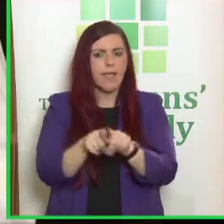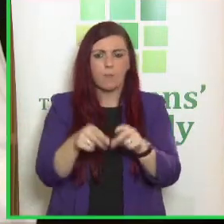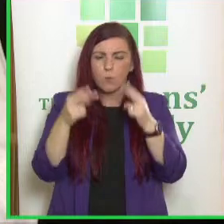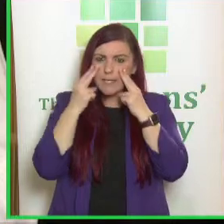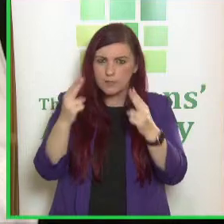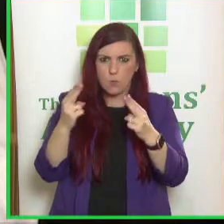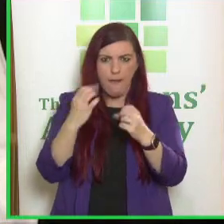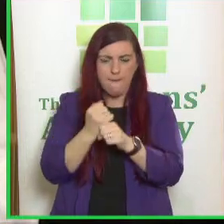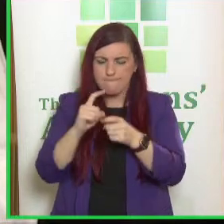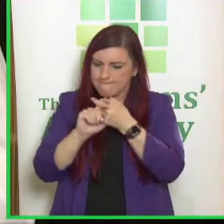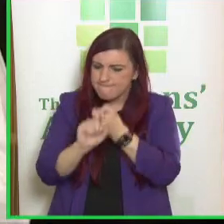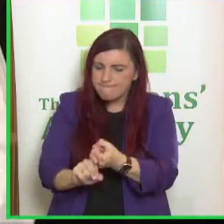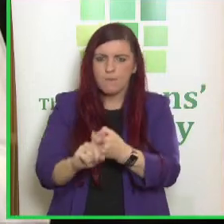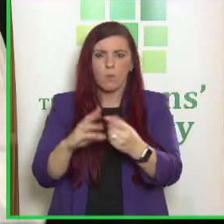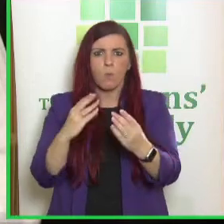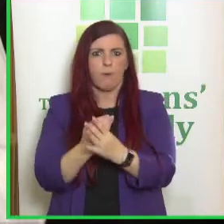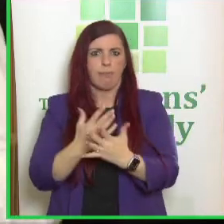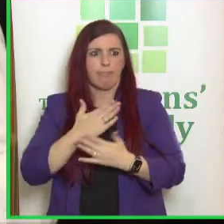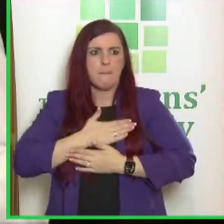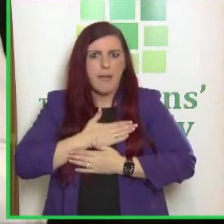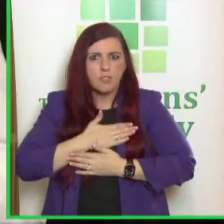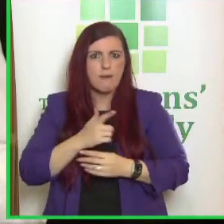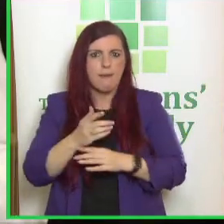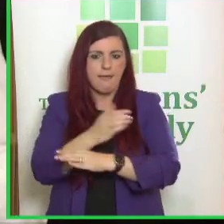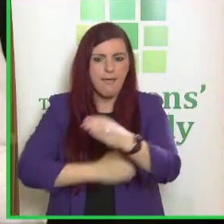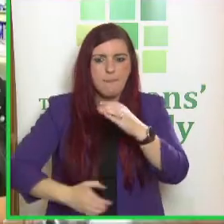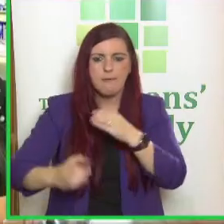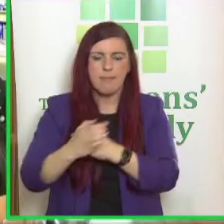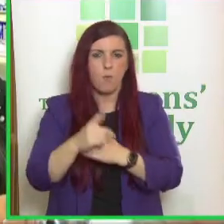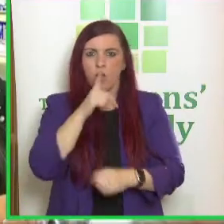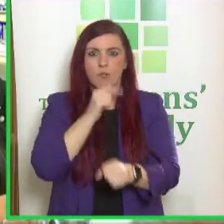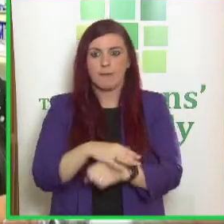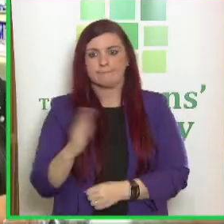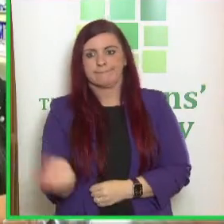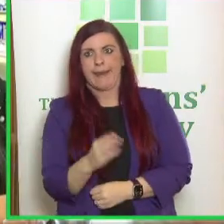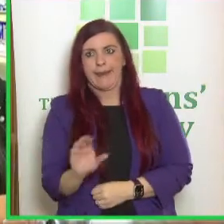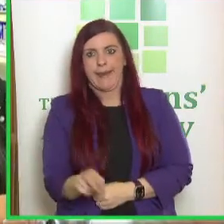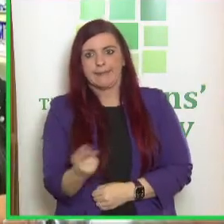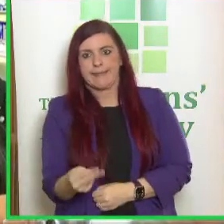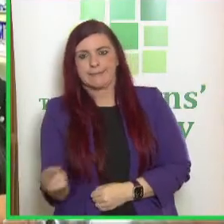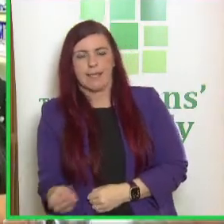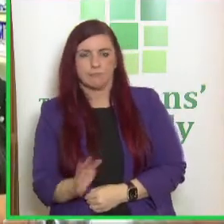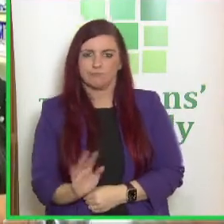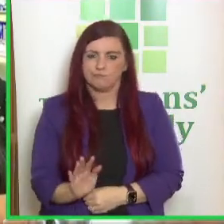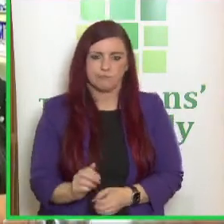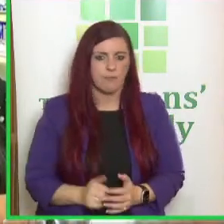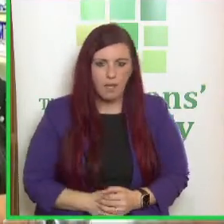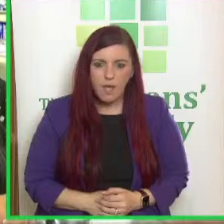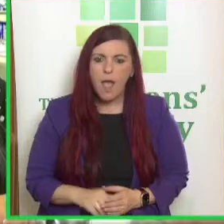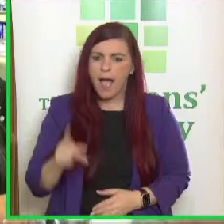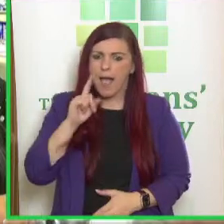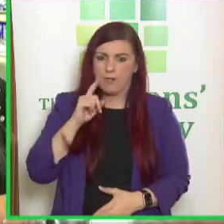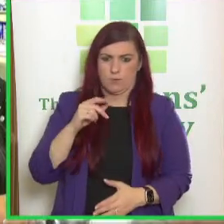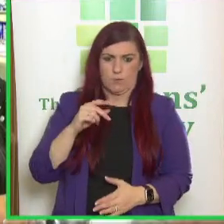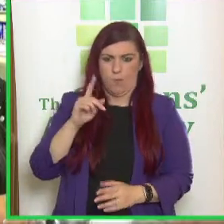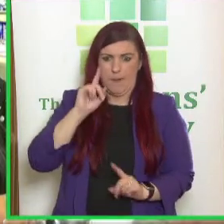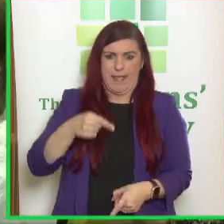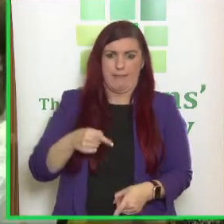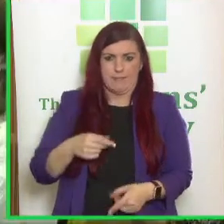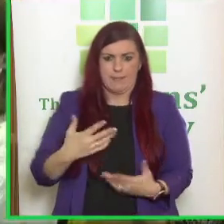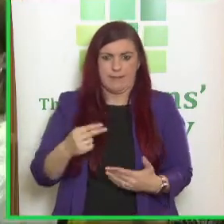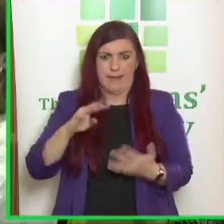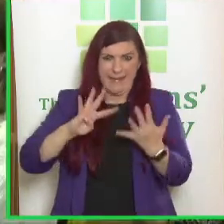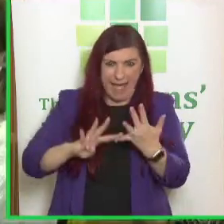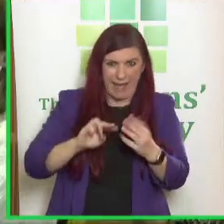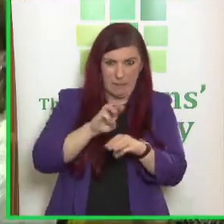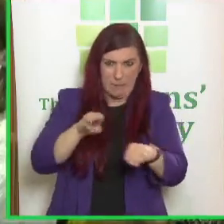and empathy. It's not conveyor belt approach. I don't believe that 9 individuals for 26 counties is enough.